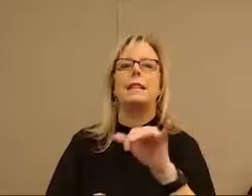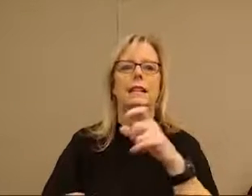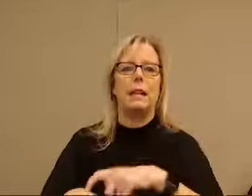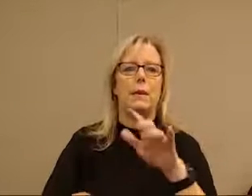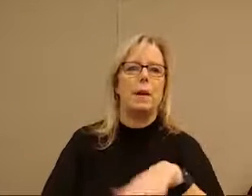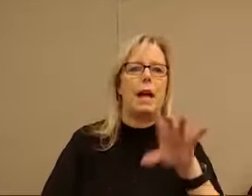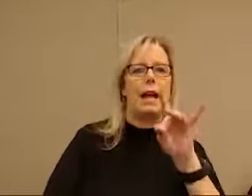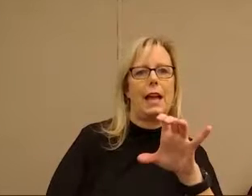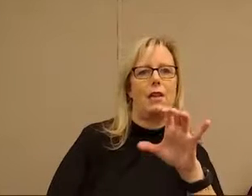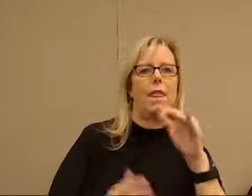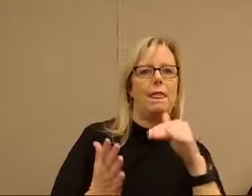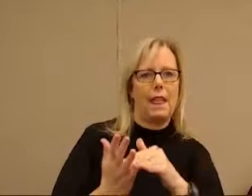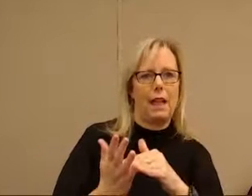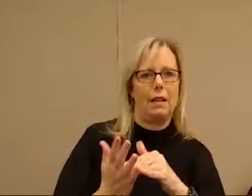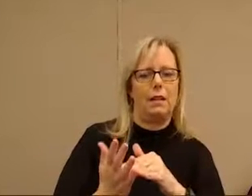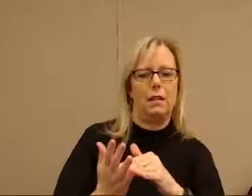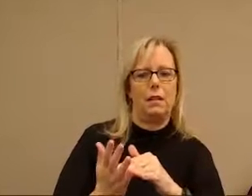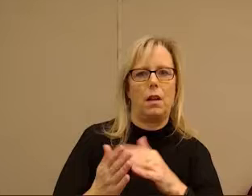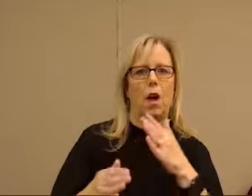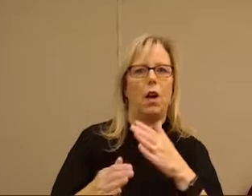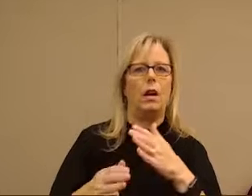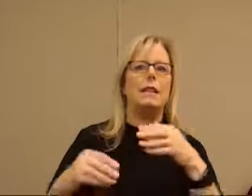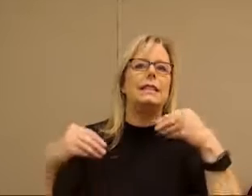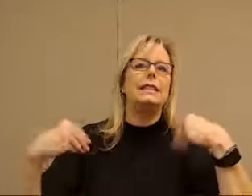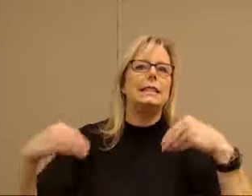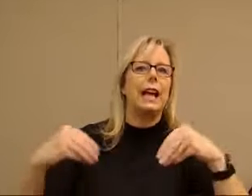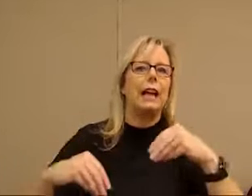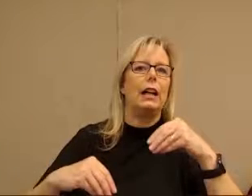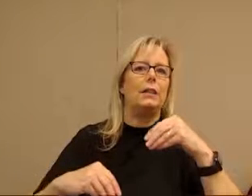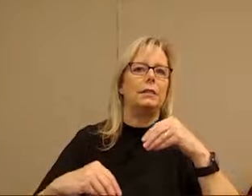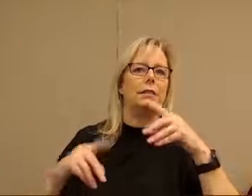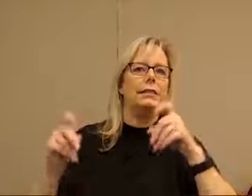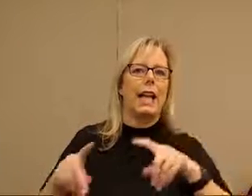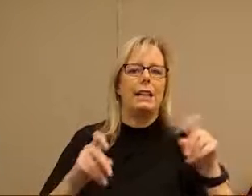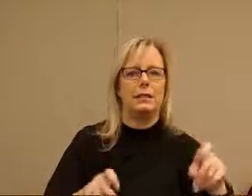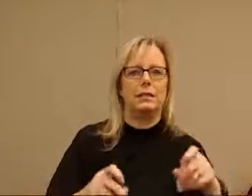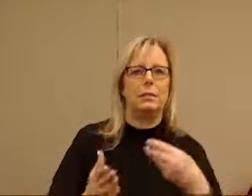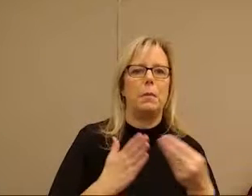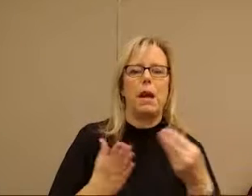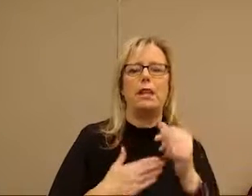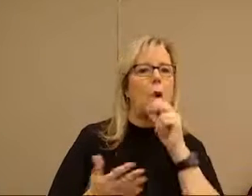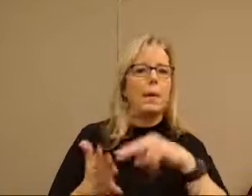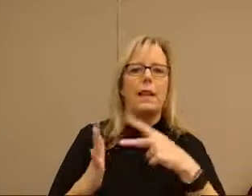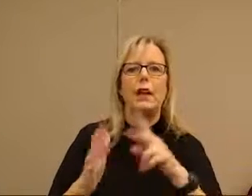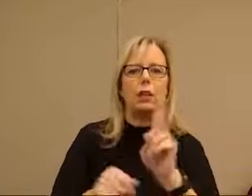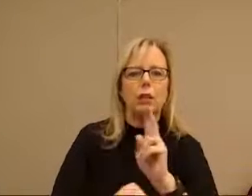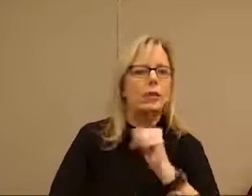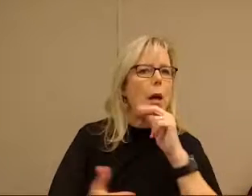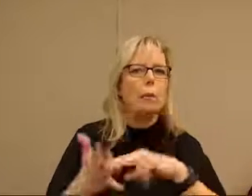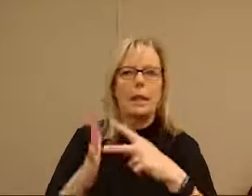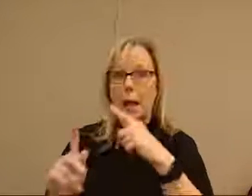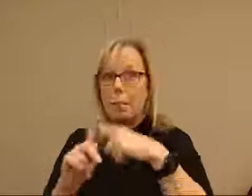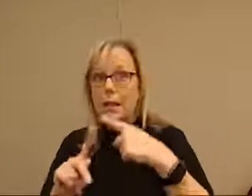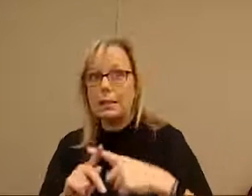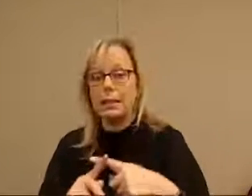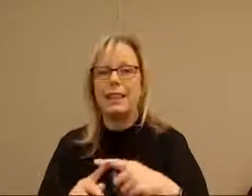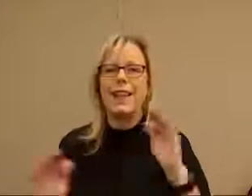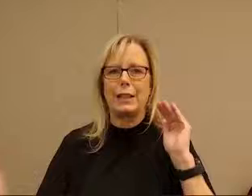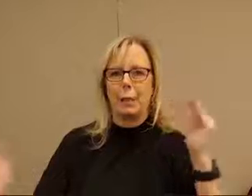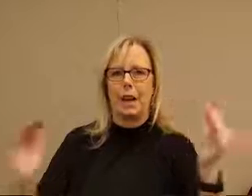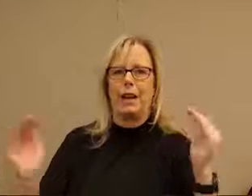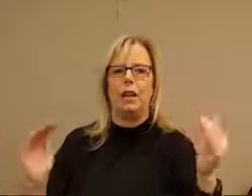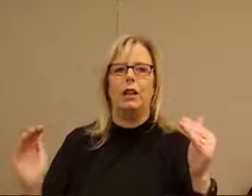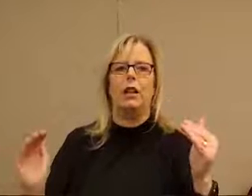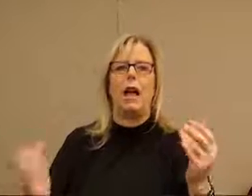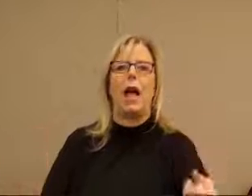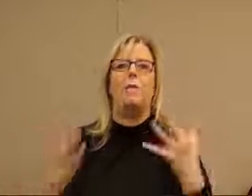around 800,000 over-the-counter tests were purchased. Now, that doesn't mean they were used. That doesn't mean that they were positive. But it's kind of a comparison in